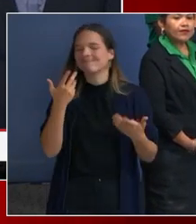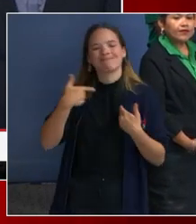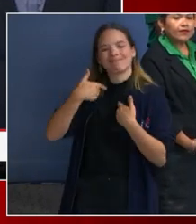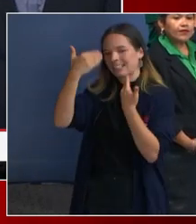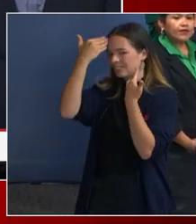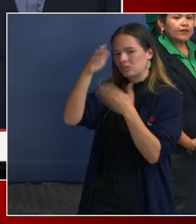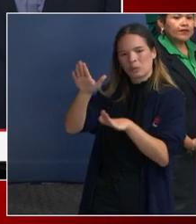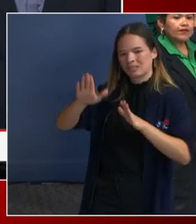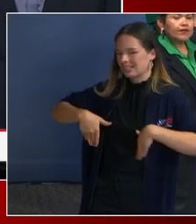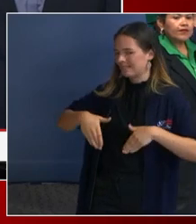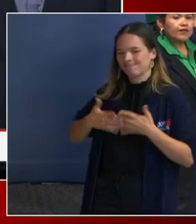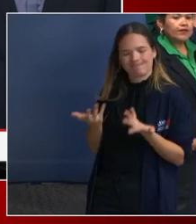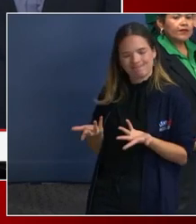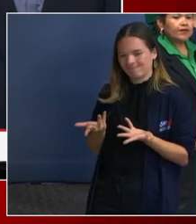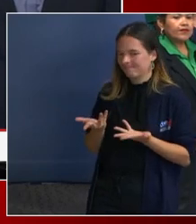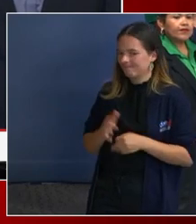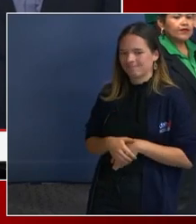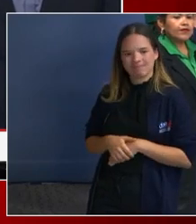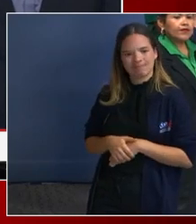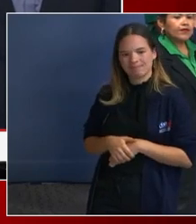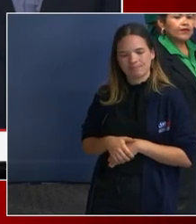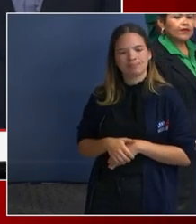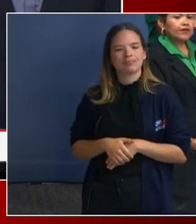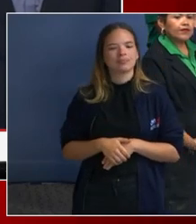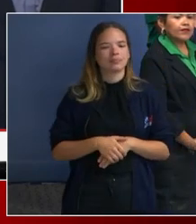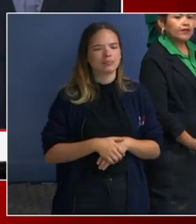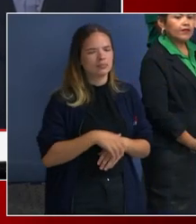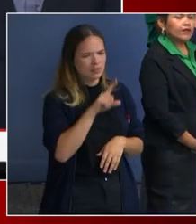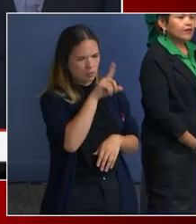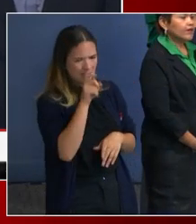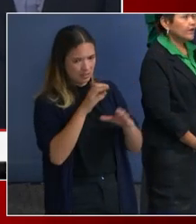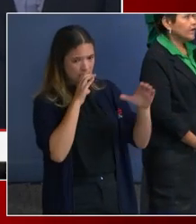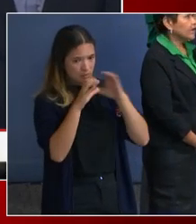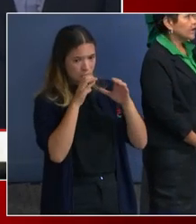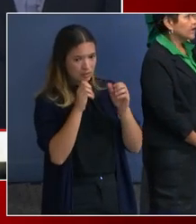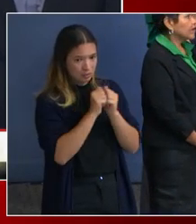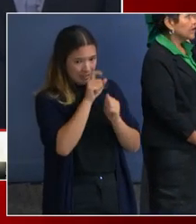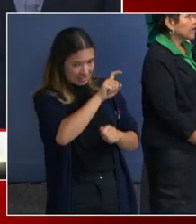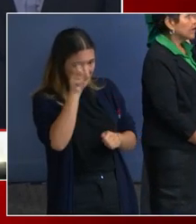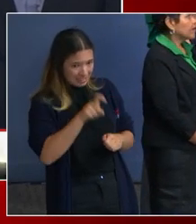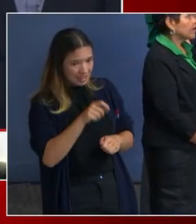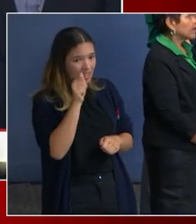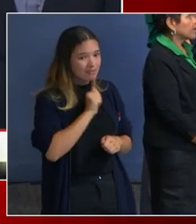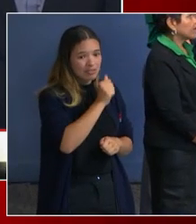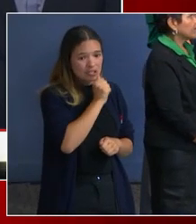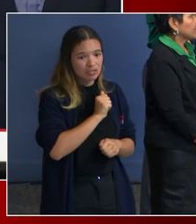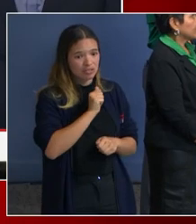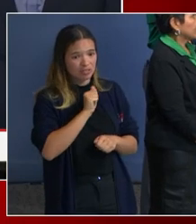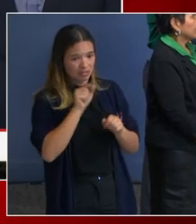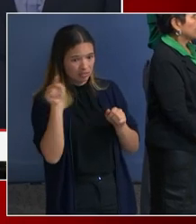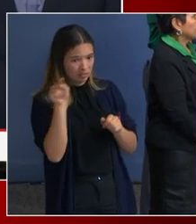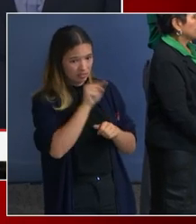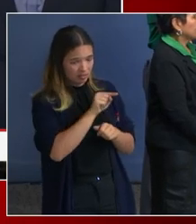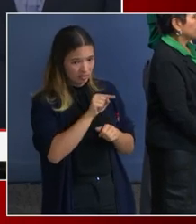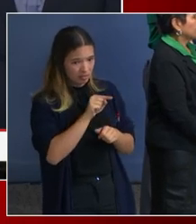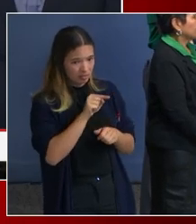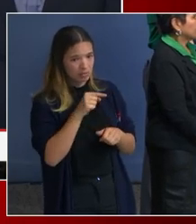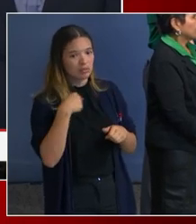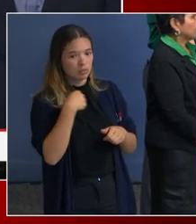Yes. Is there any communication with Texas or Arizona? We have